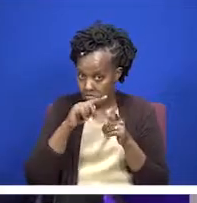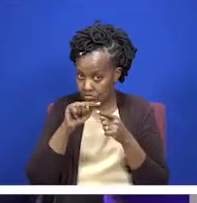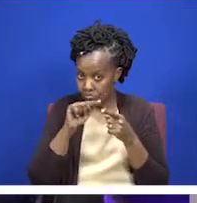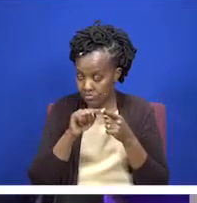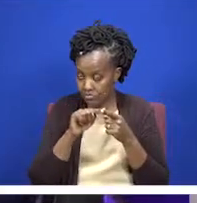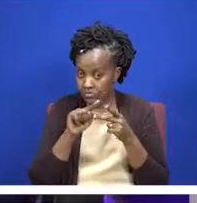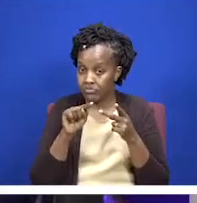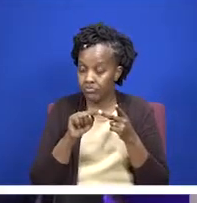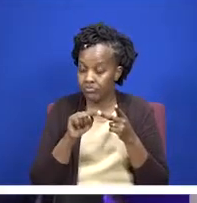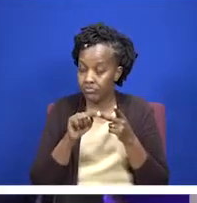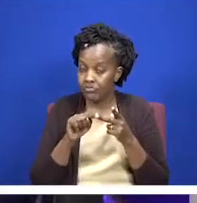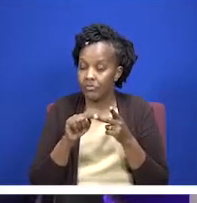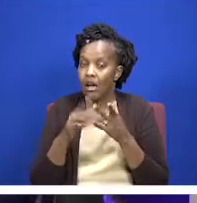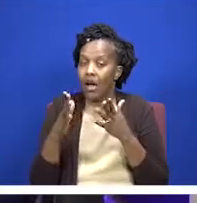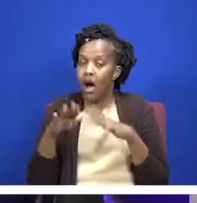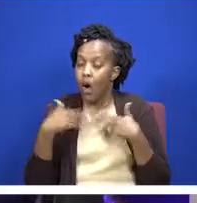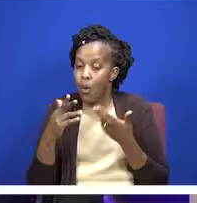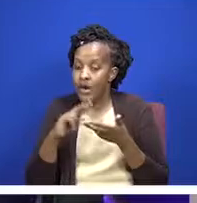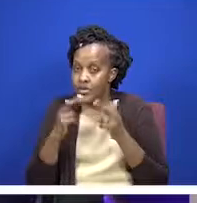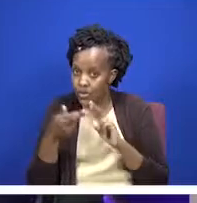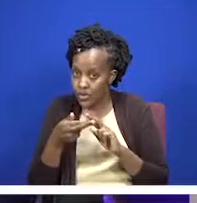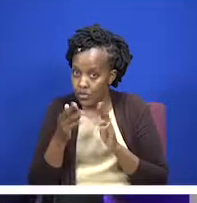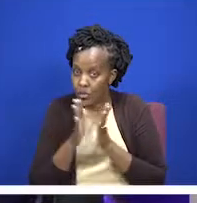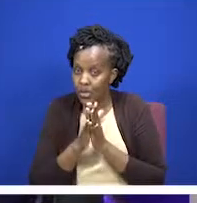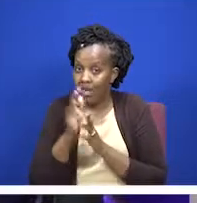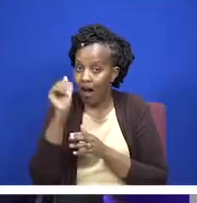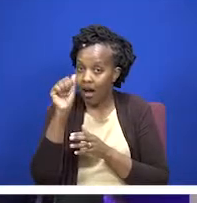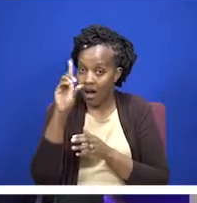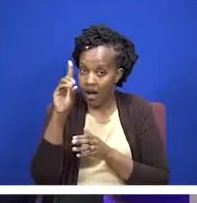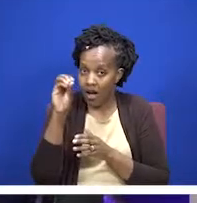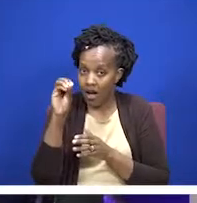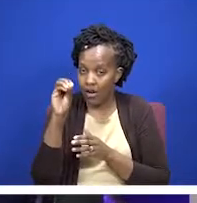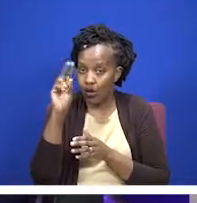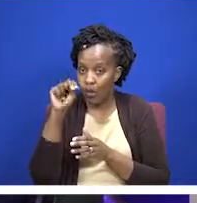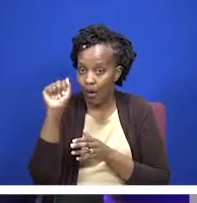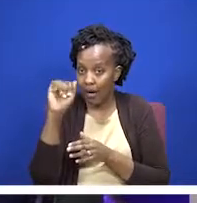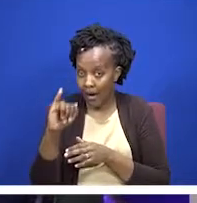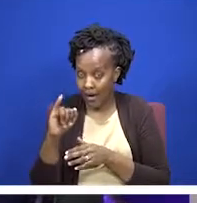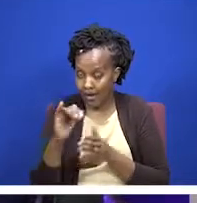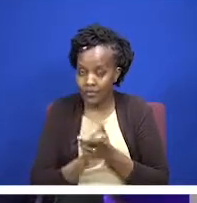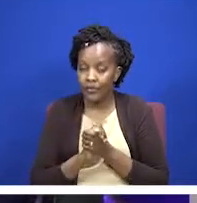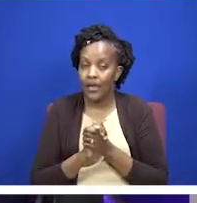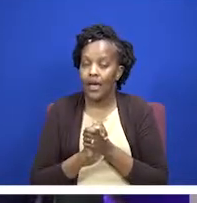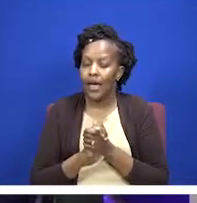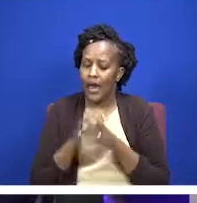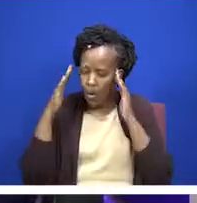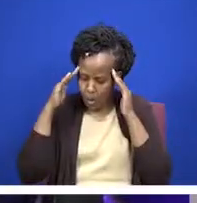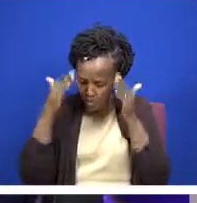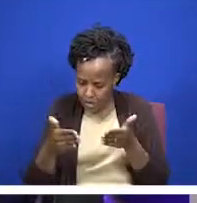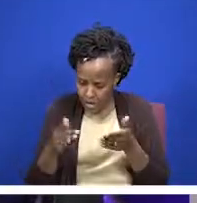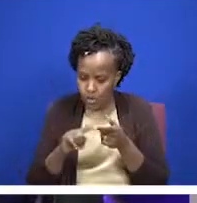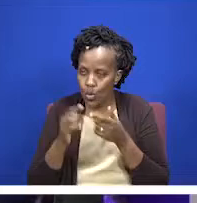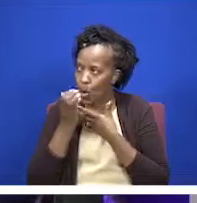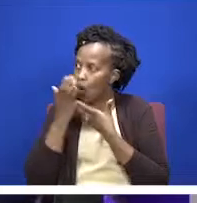our relationship with Adonai, and also to commit to obey Adonai, our